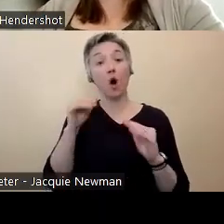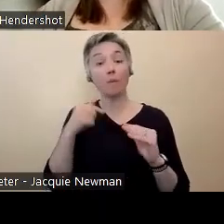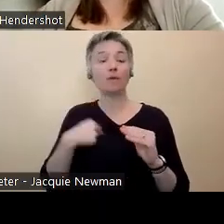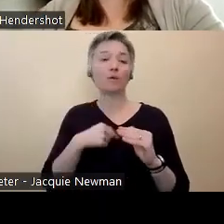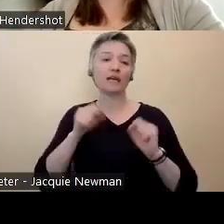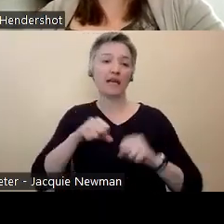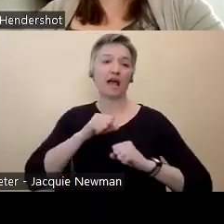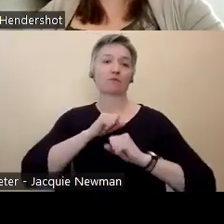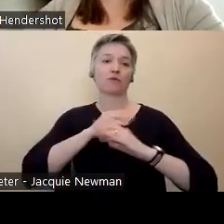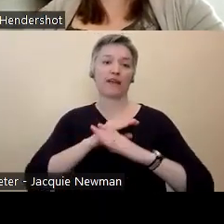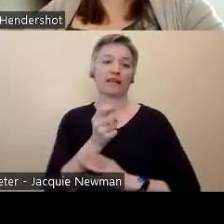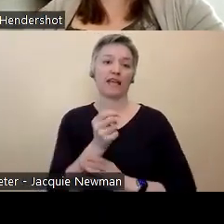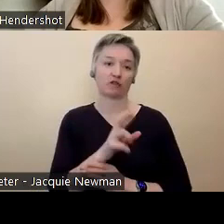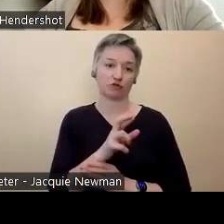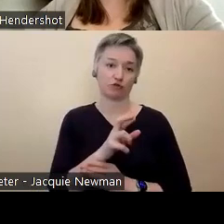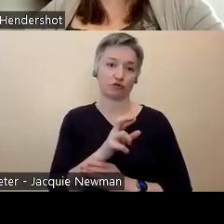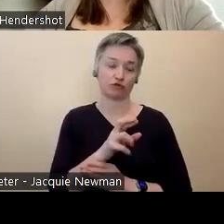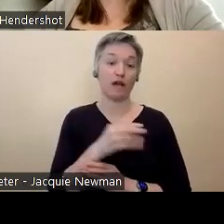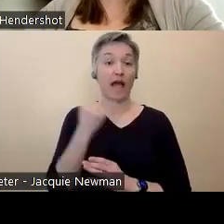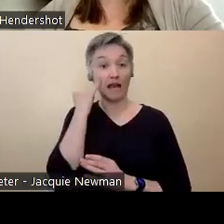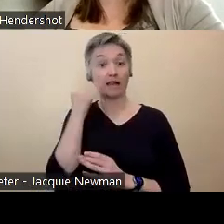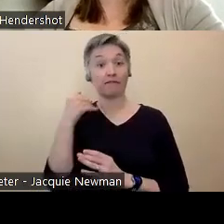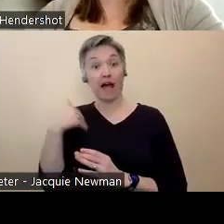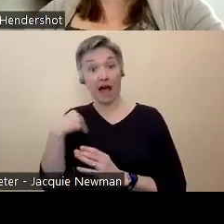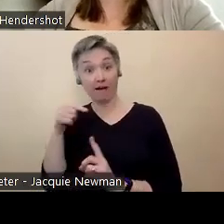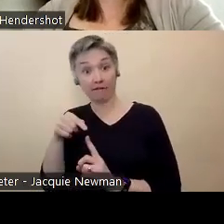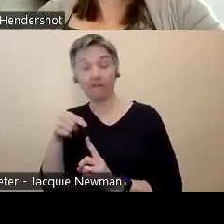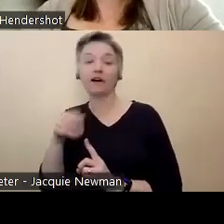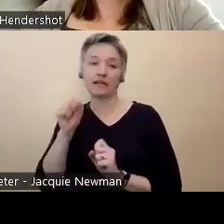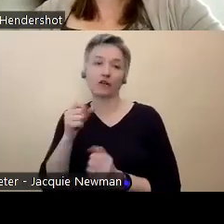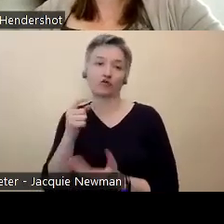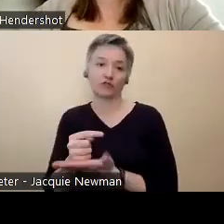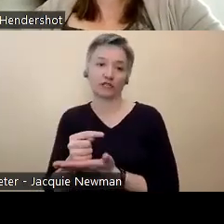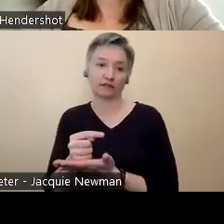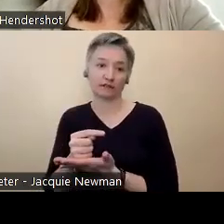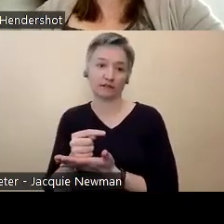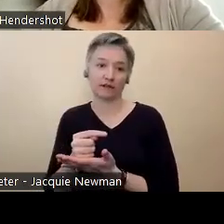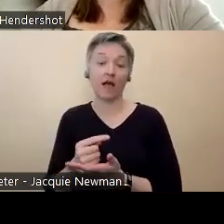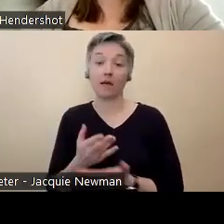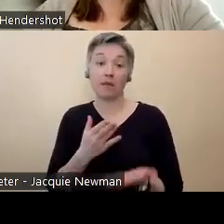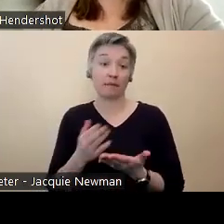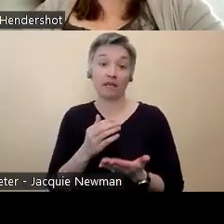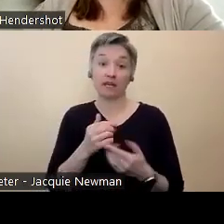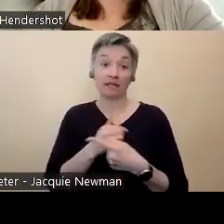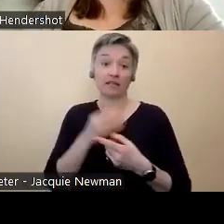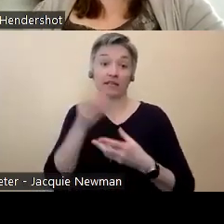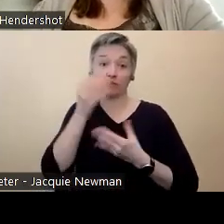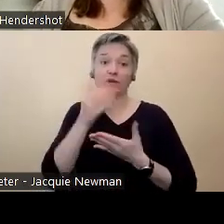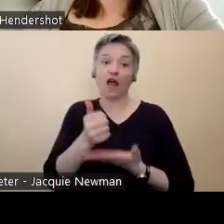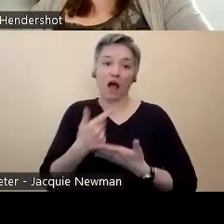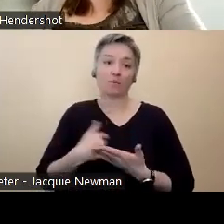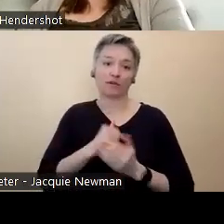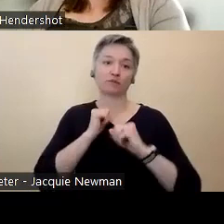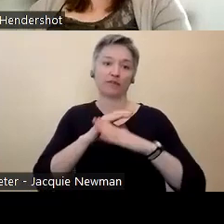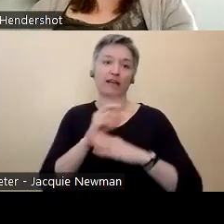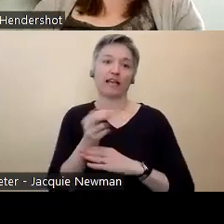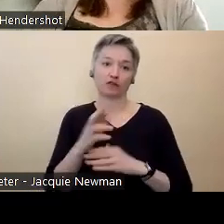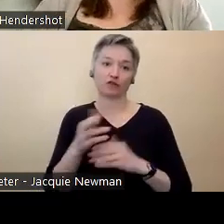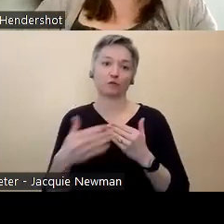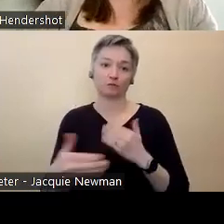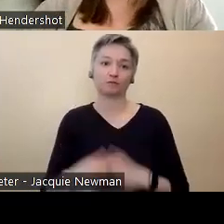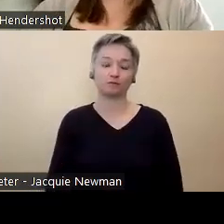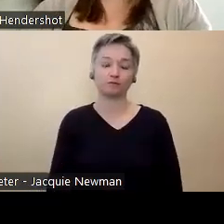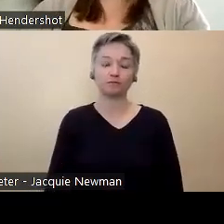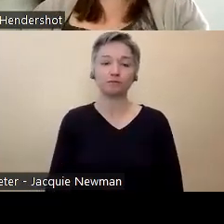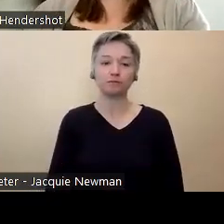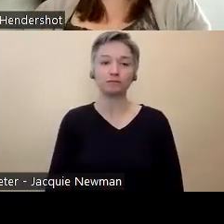and treatable, and we'll prevent people from ever developing cancer with some of this information. So I thank you for your